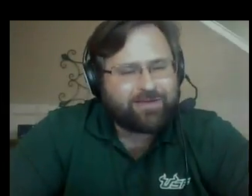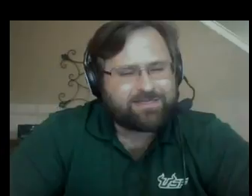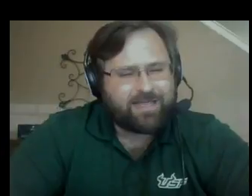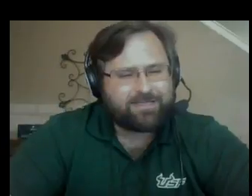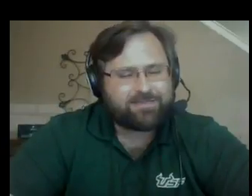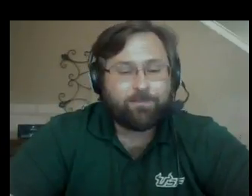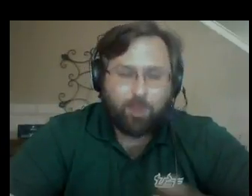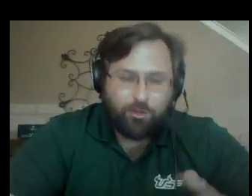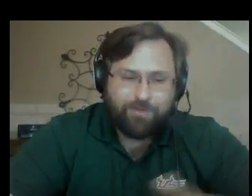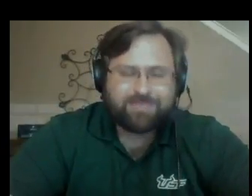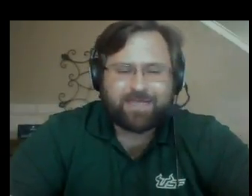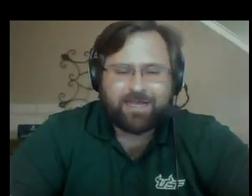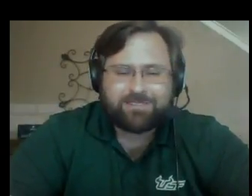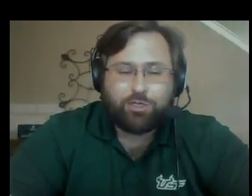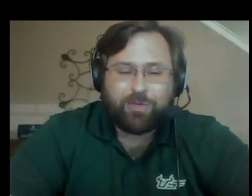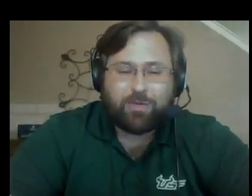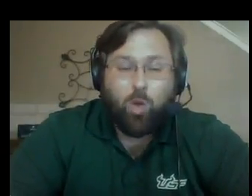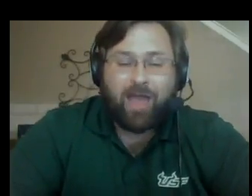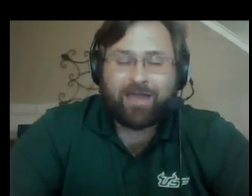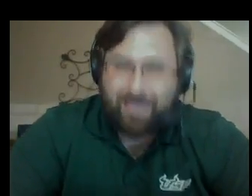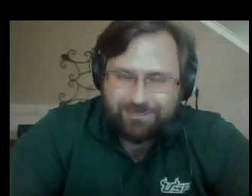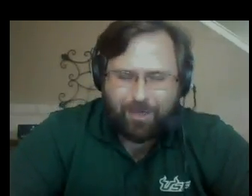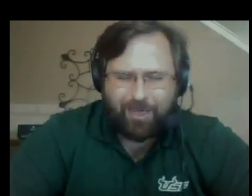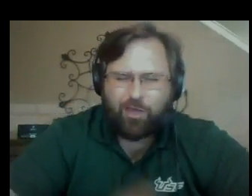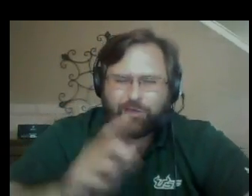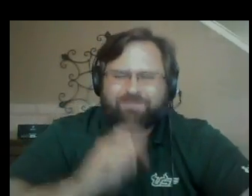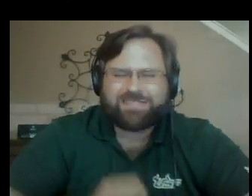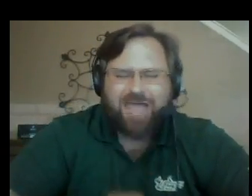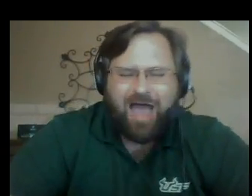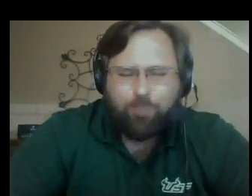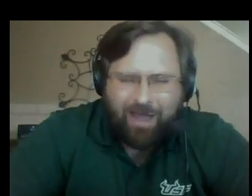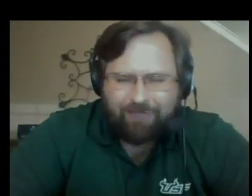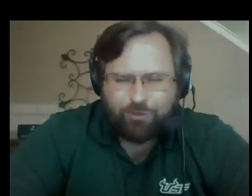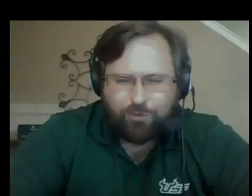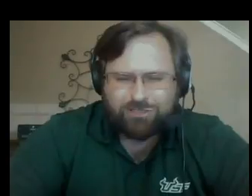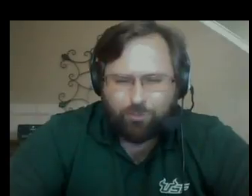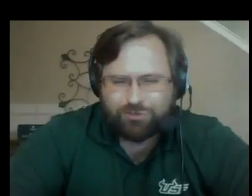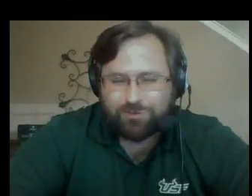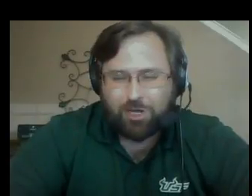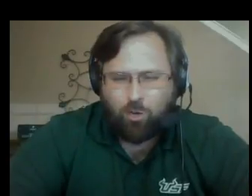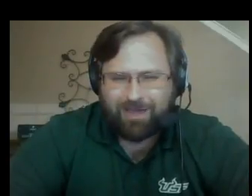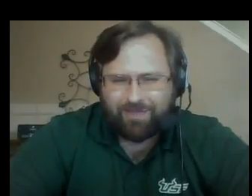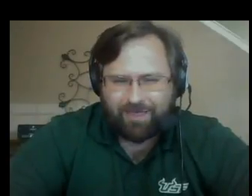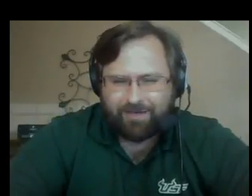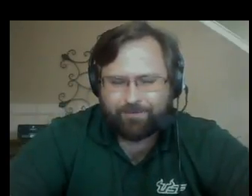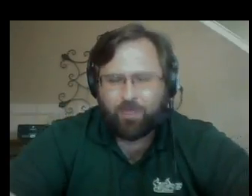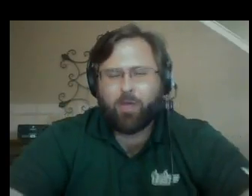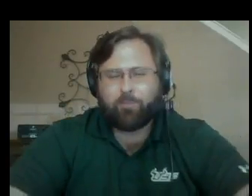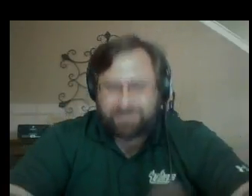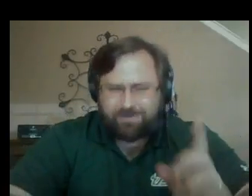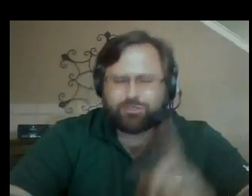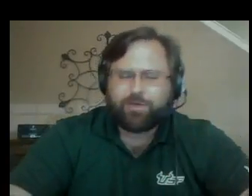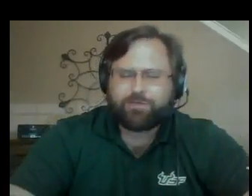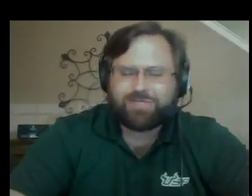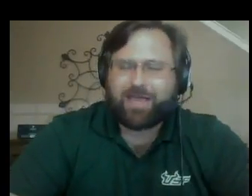toward the end of the sentence. Although in this sentence, you eat what yesterday, you have the time right after the question word, so it's not quite at the end.